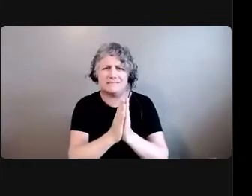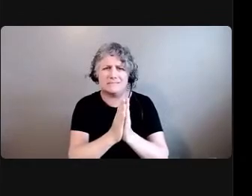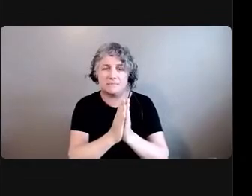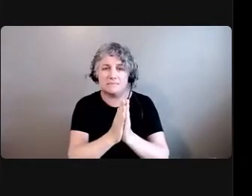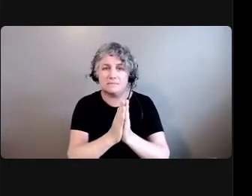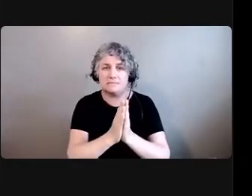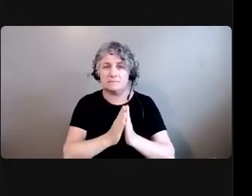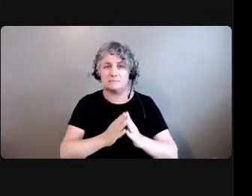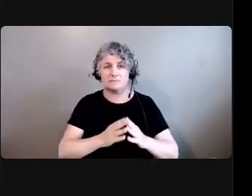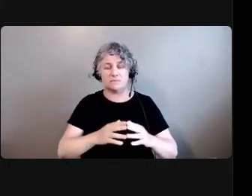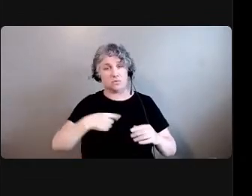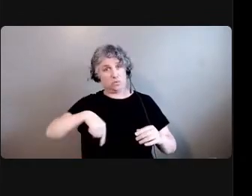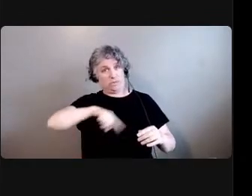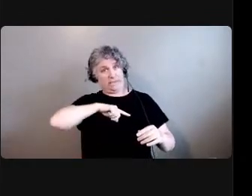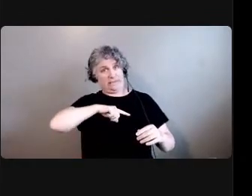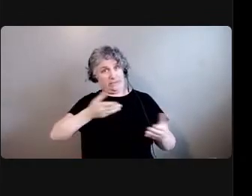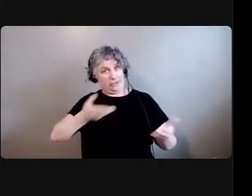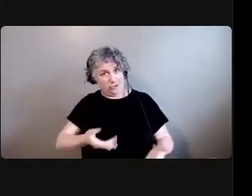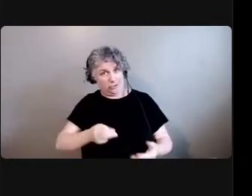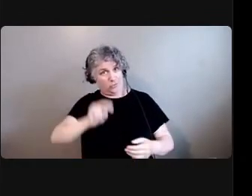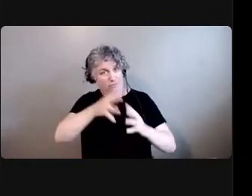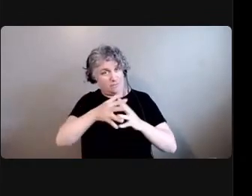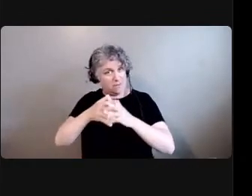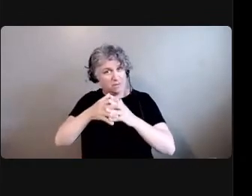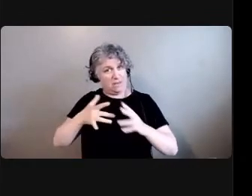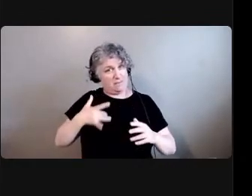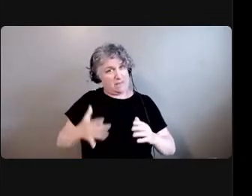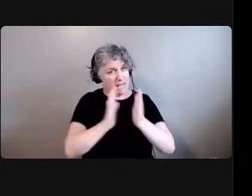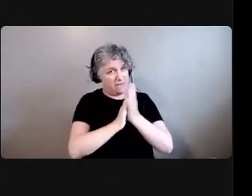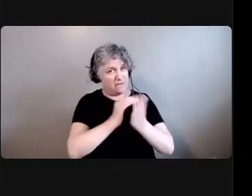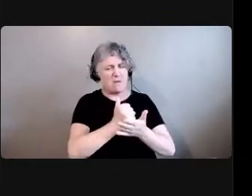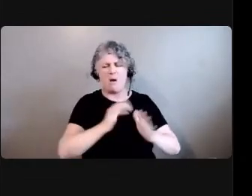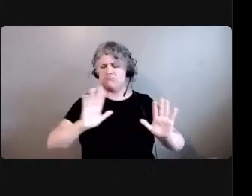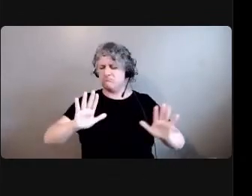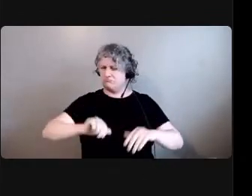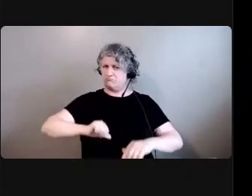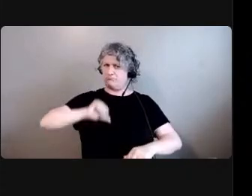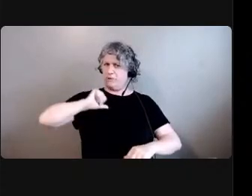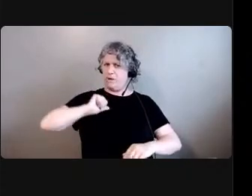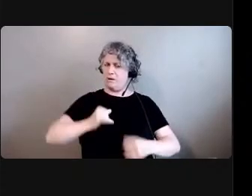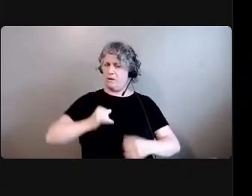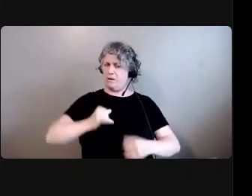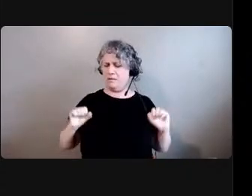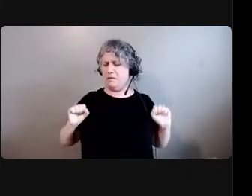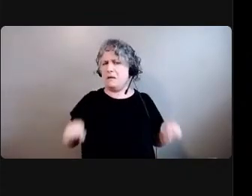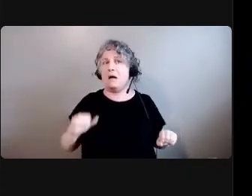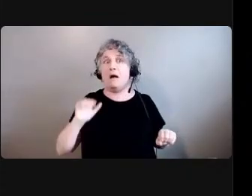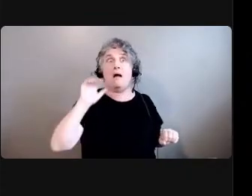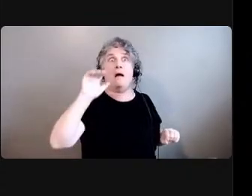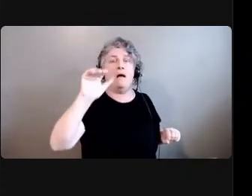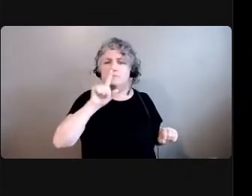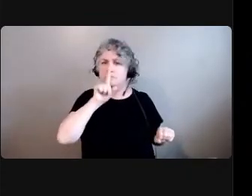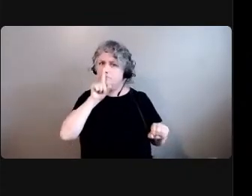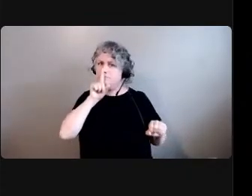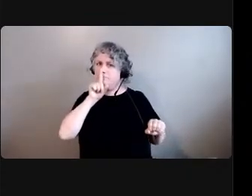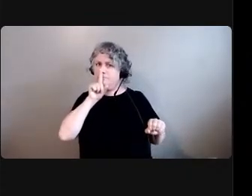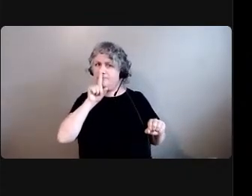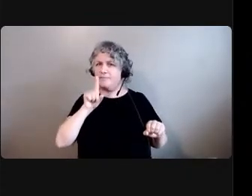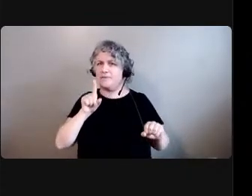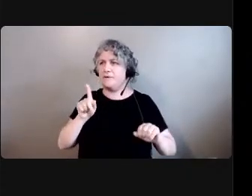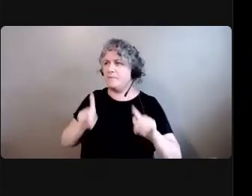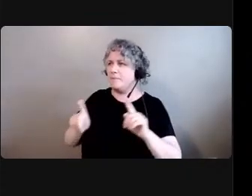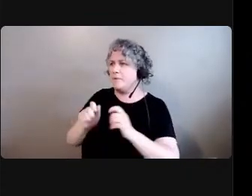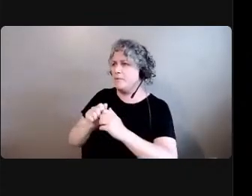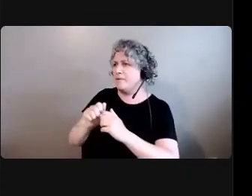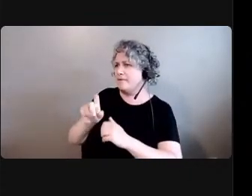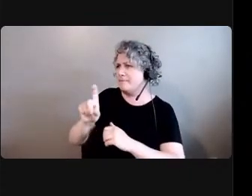help anyway. Right? So why increase the separation between persons with disabilities and persons who don't live with disabilities by